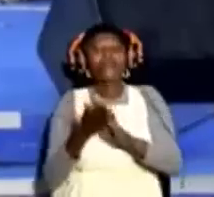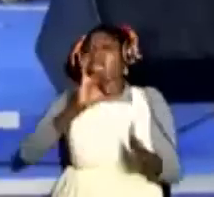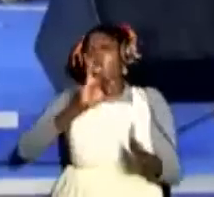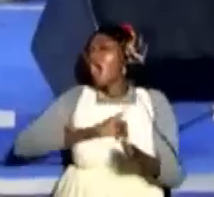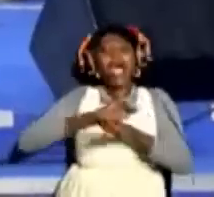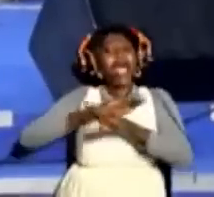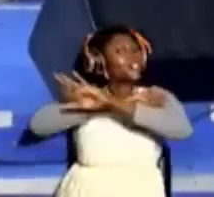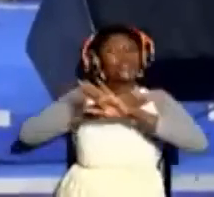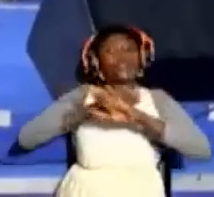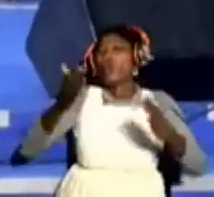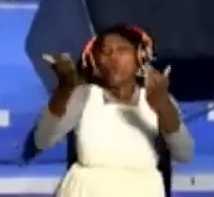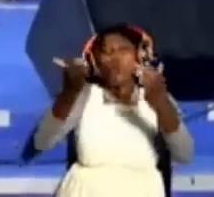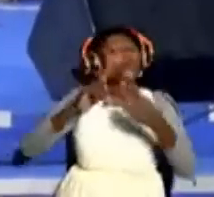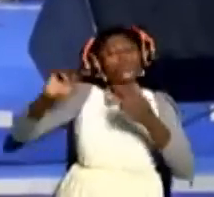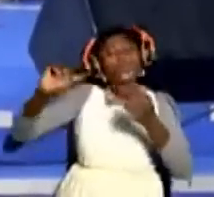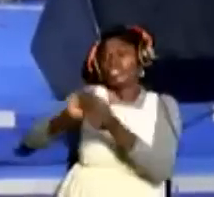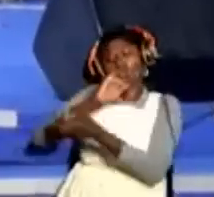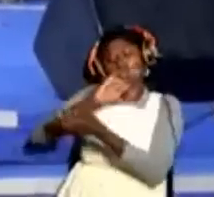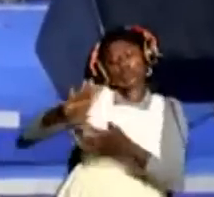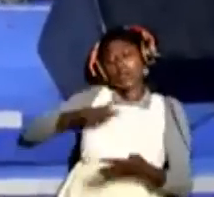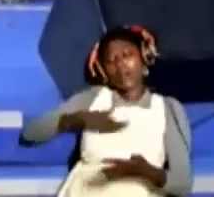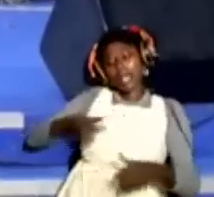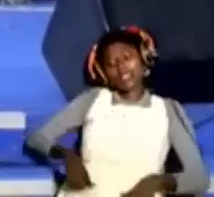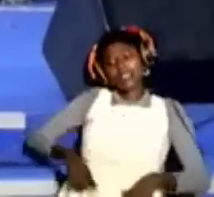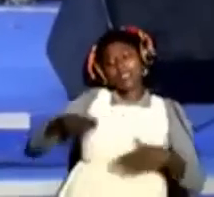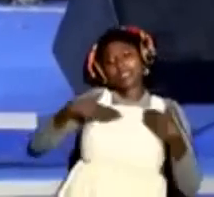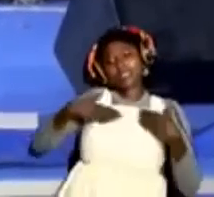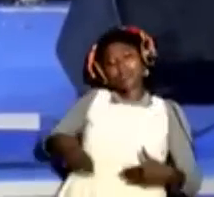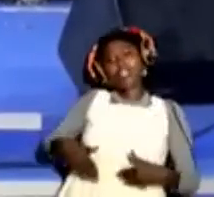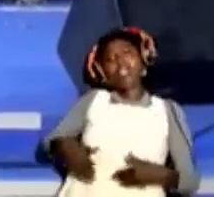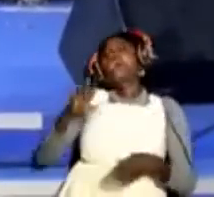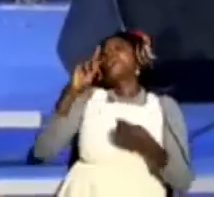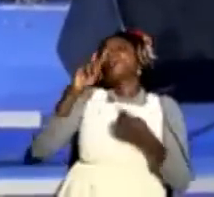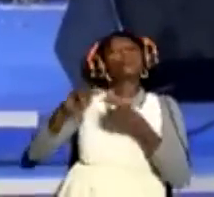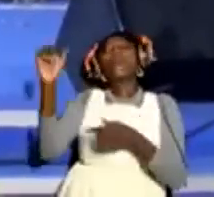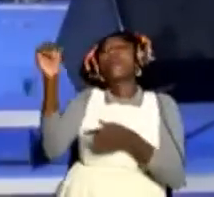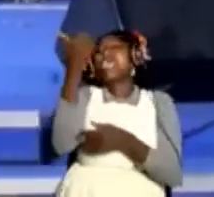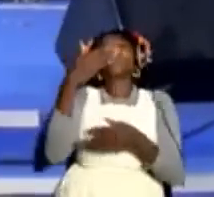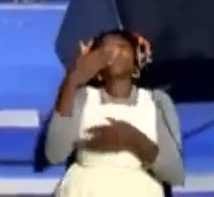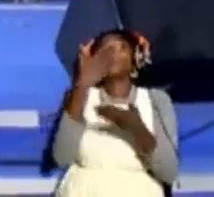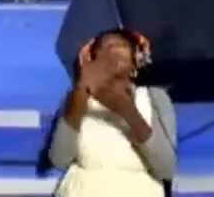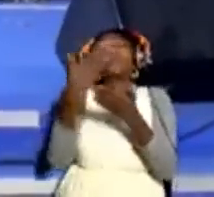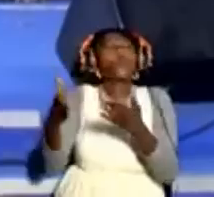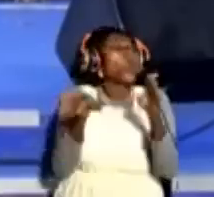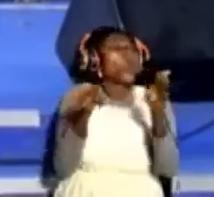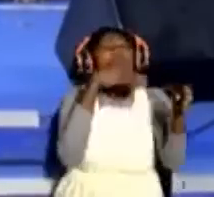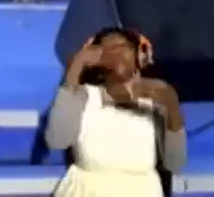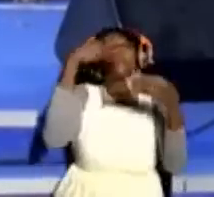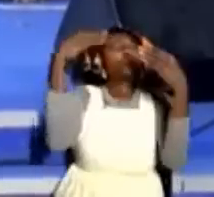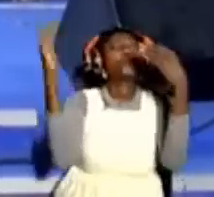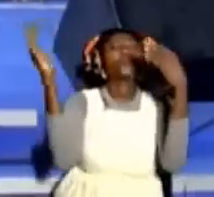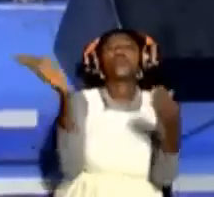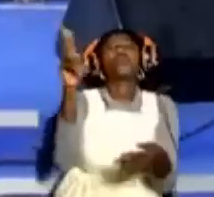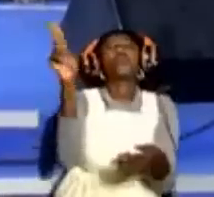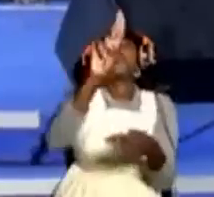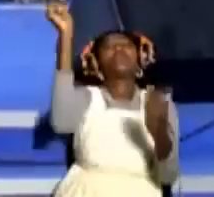I don't want to relegate myself to some mania, ignoble, useless